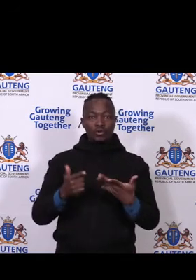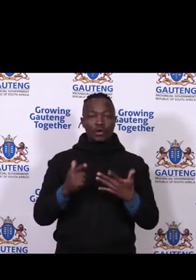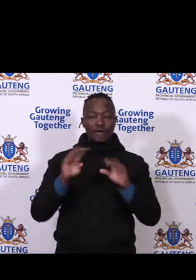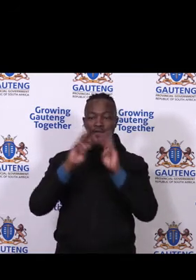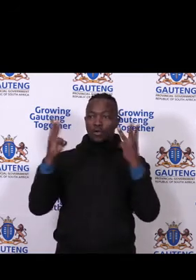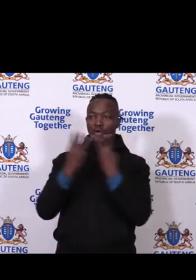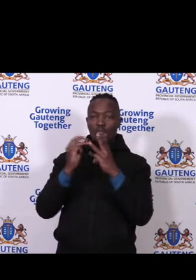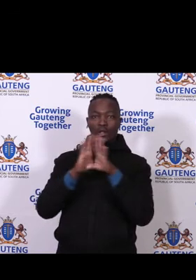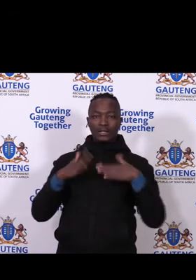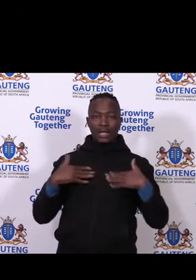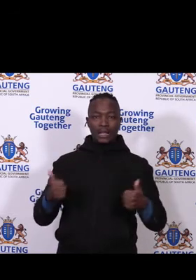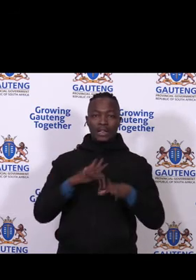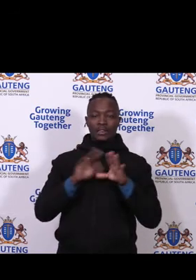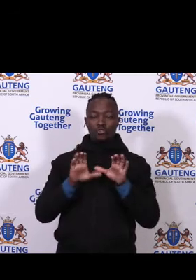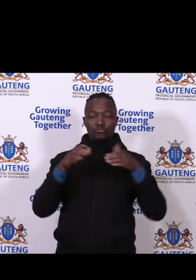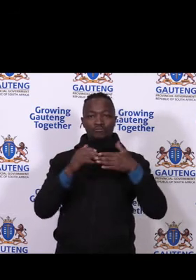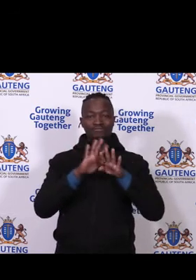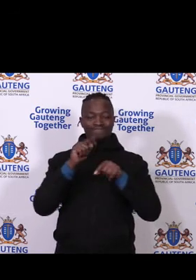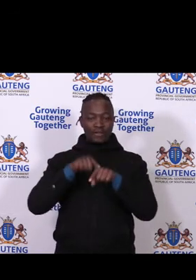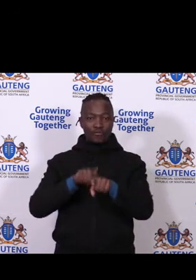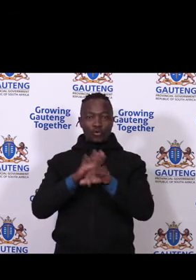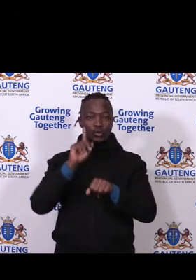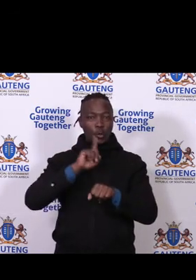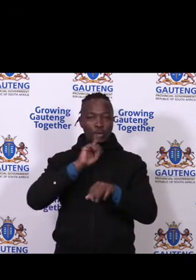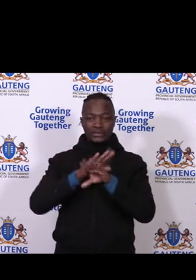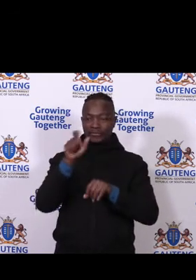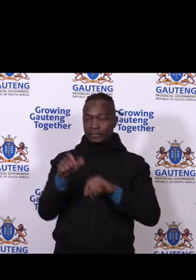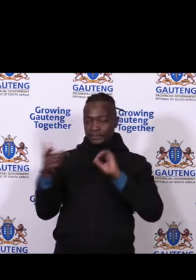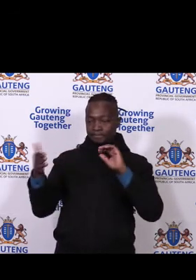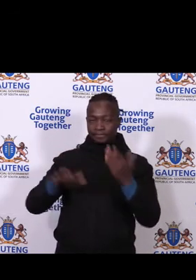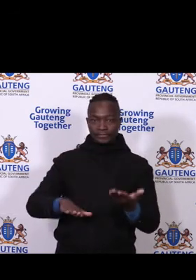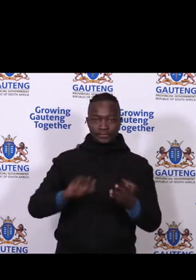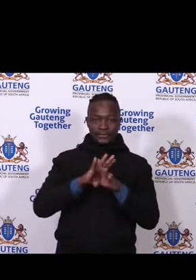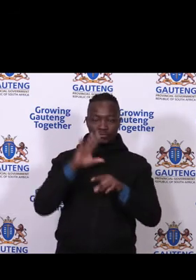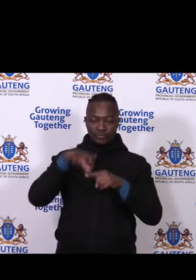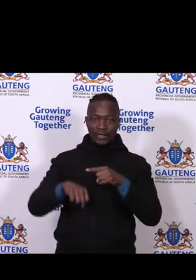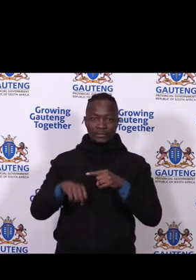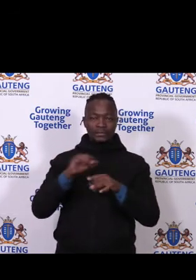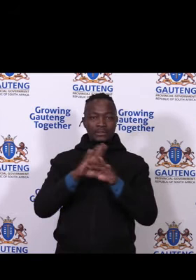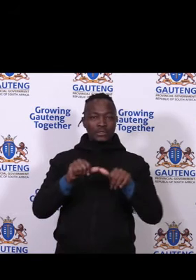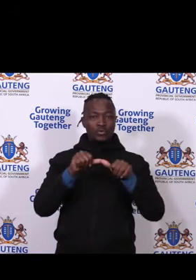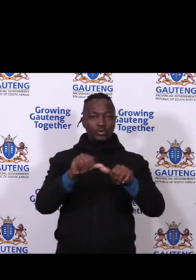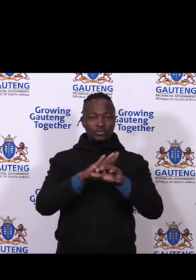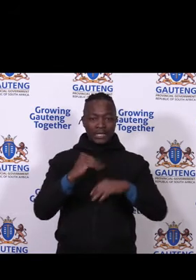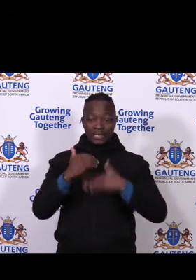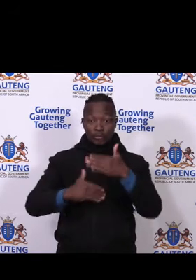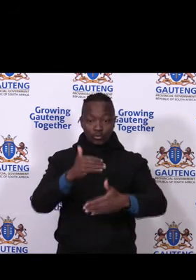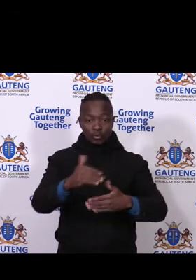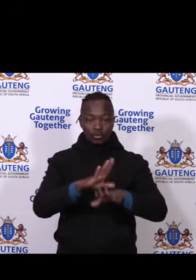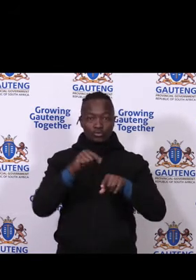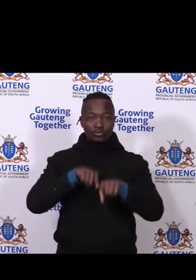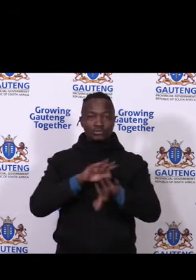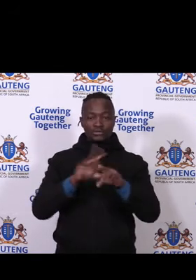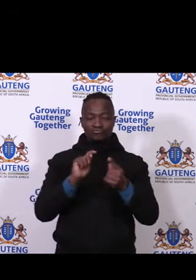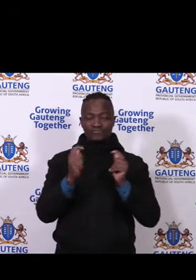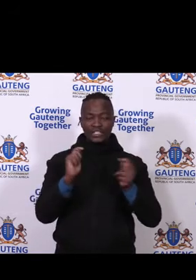Organization are followed after every case that we have actually discovered, and it continues. The protocols continues to evolve over